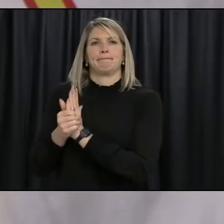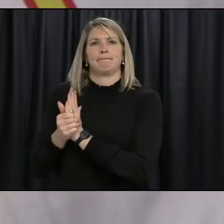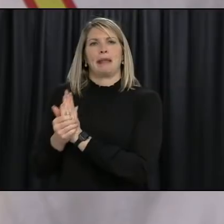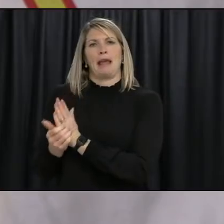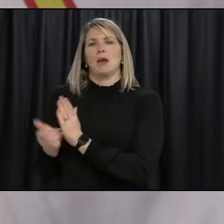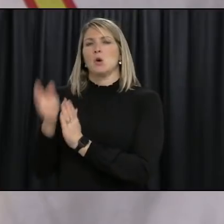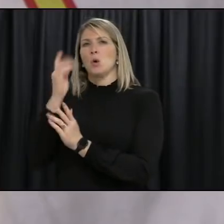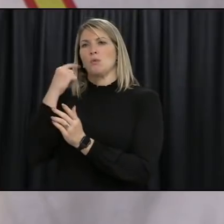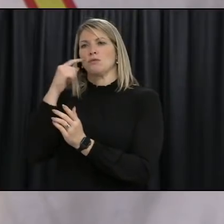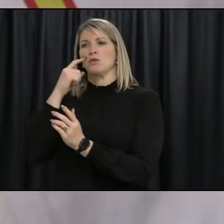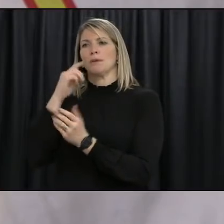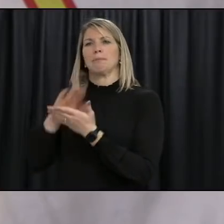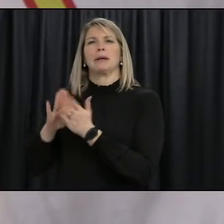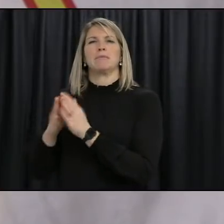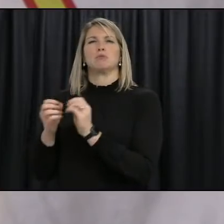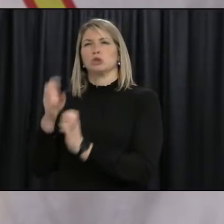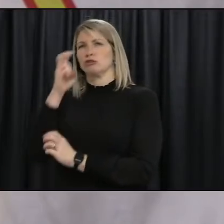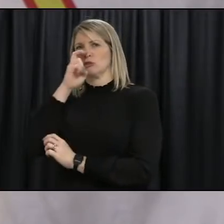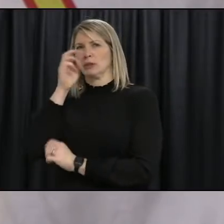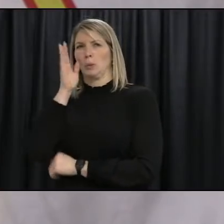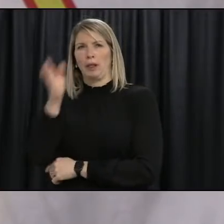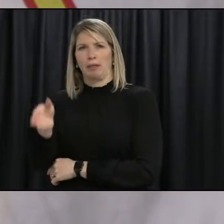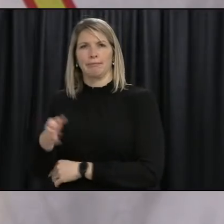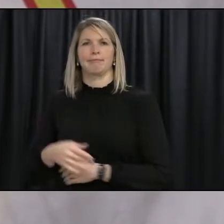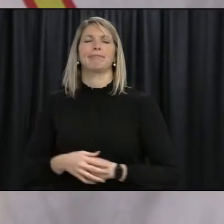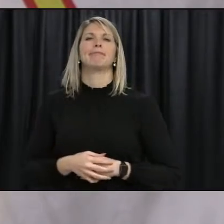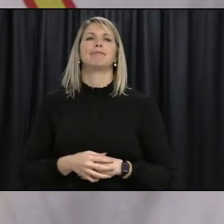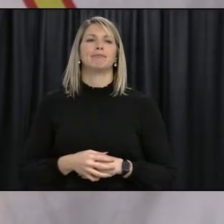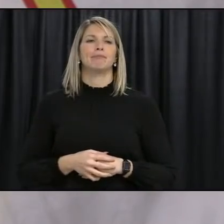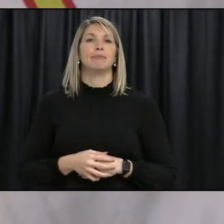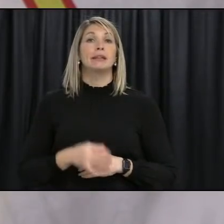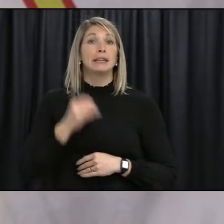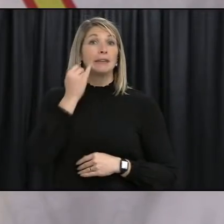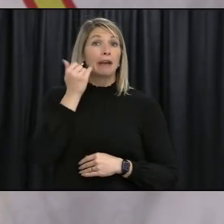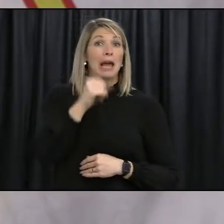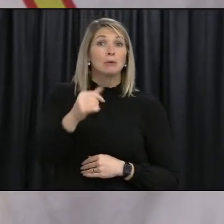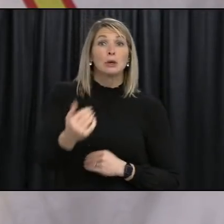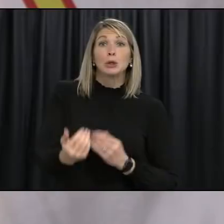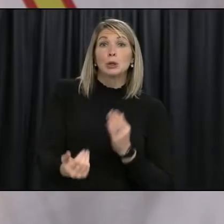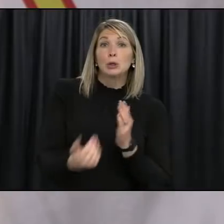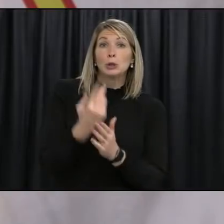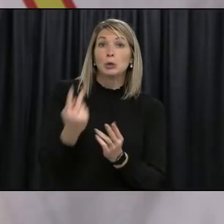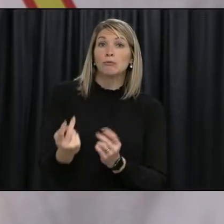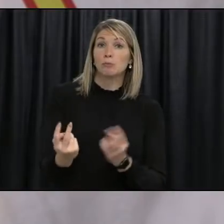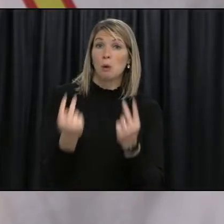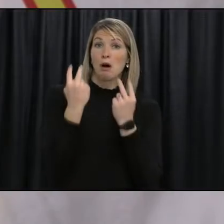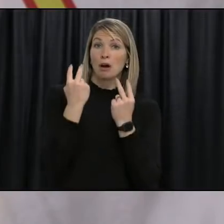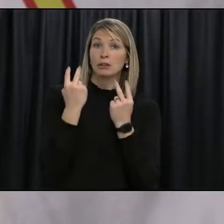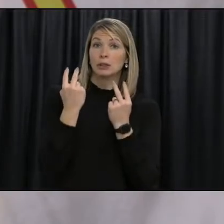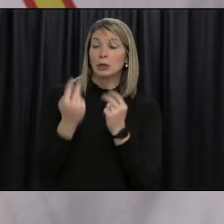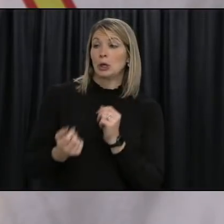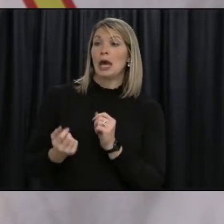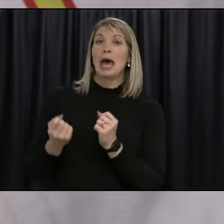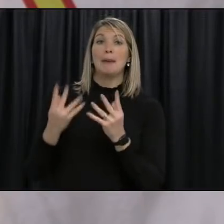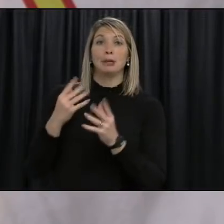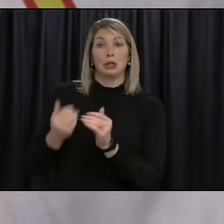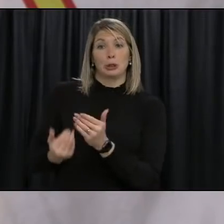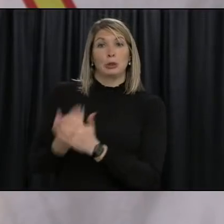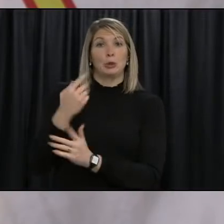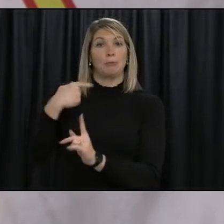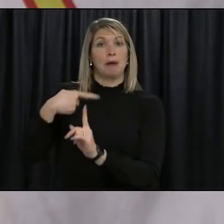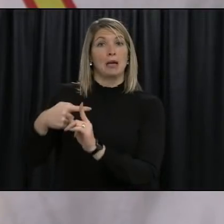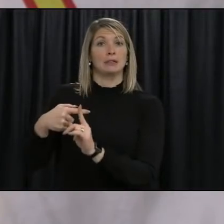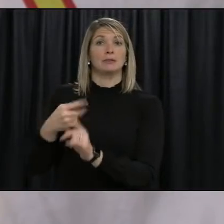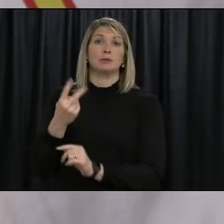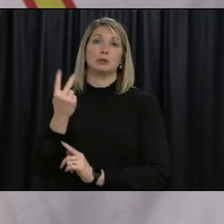strengthen them accordingly. As a recap for those who may have just joined, we have 2 new cases since yesterday's media advisory.